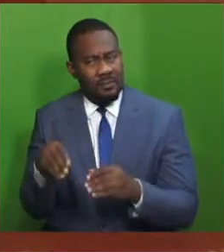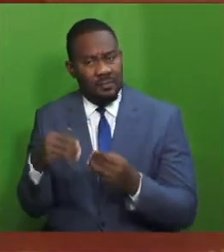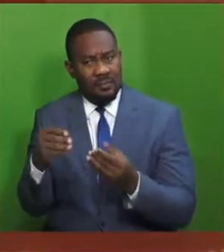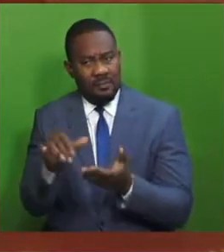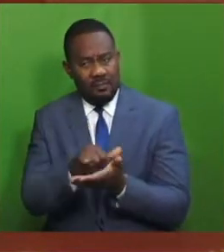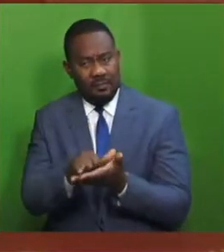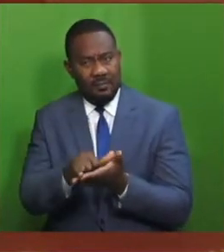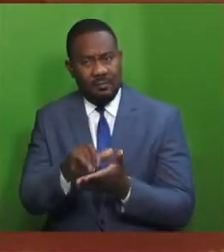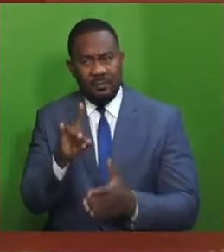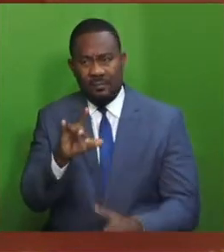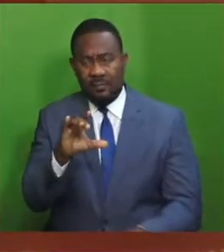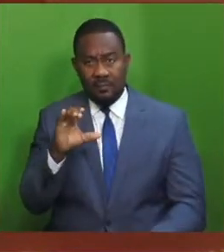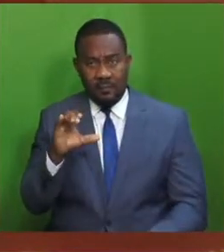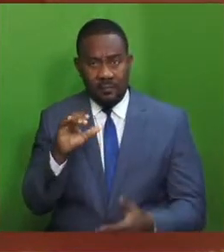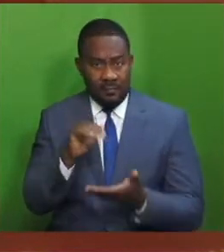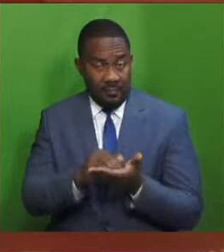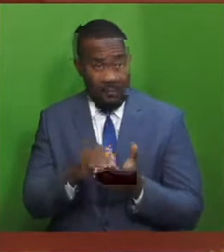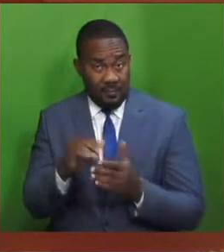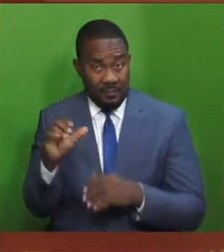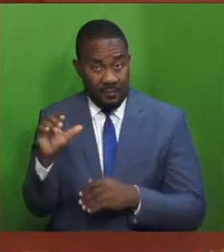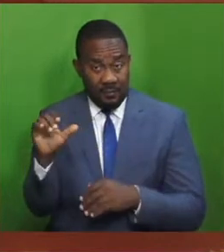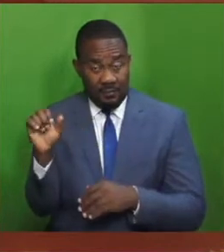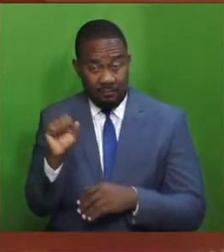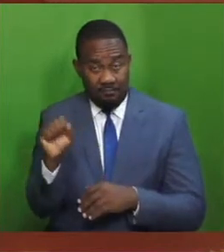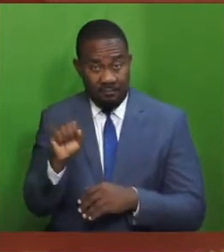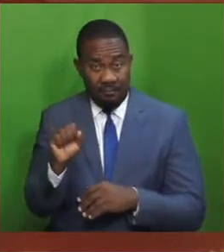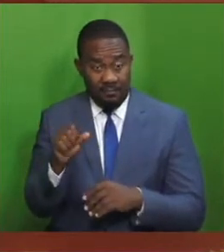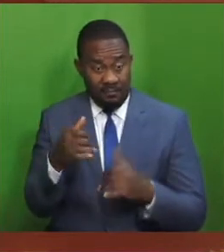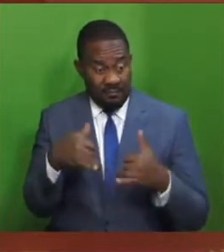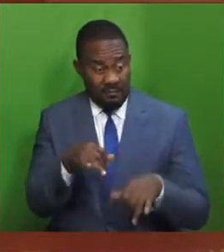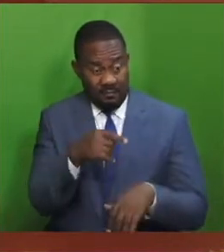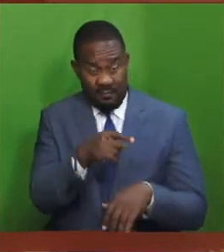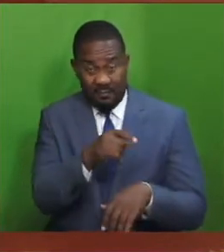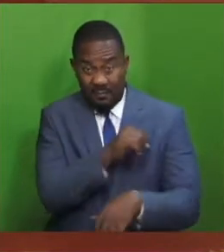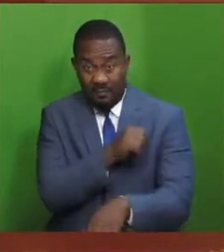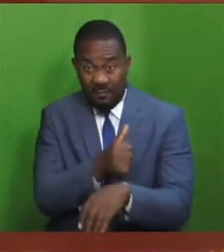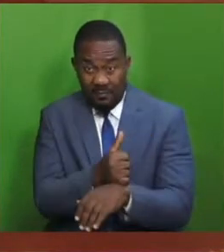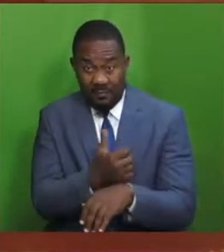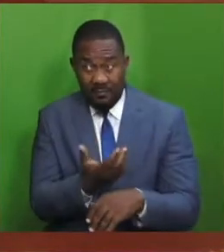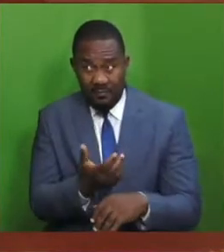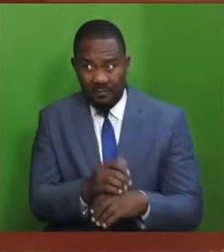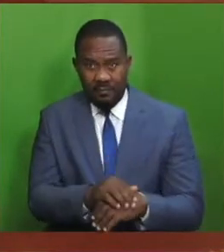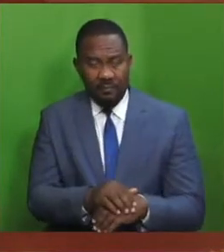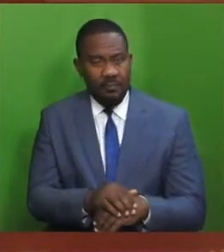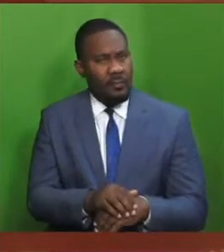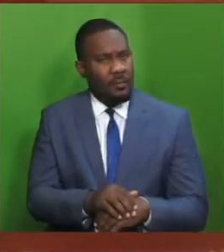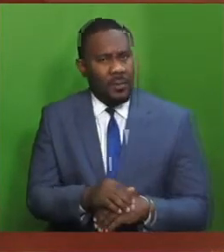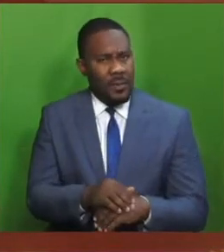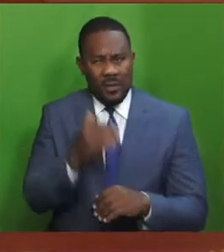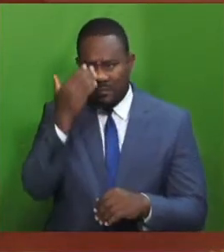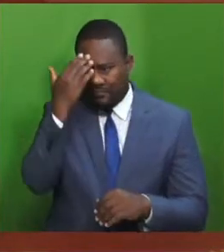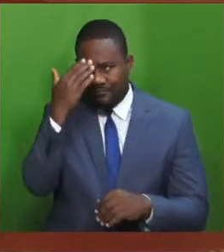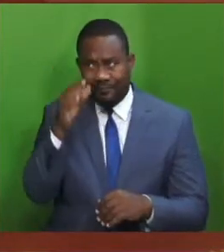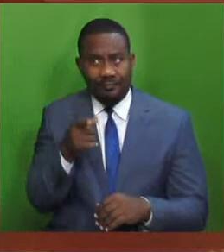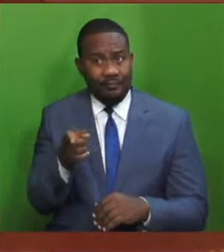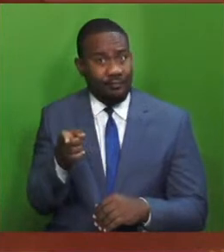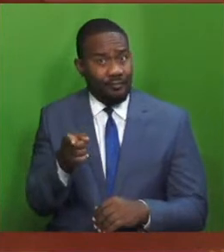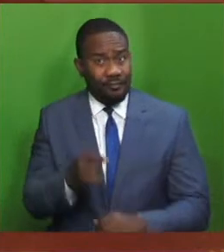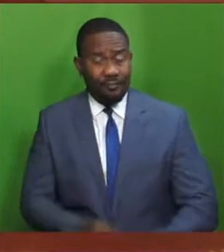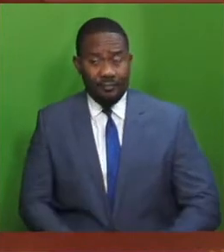up to $800,000 US. Yet the Export Promotion Authority knew nothing about it. Mr.